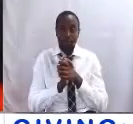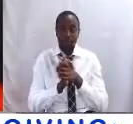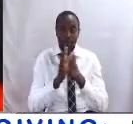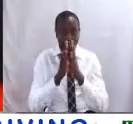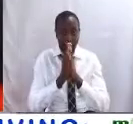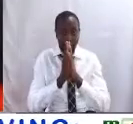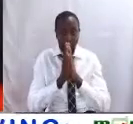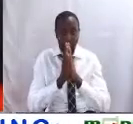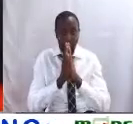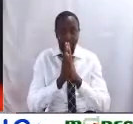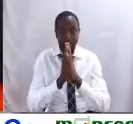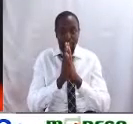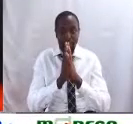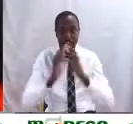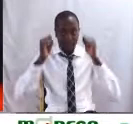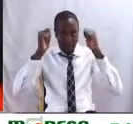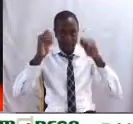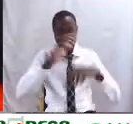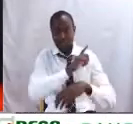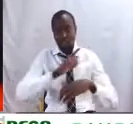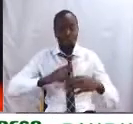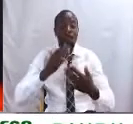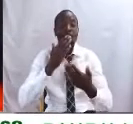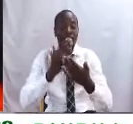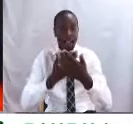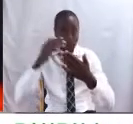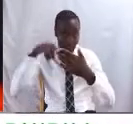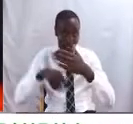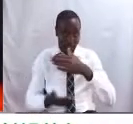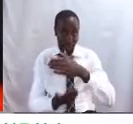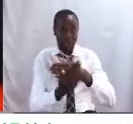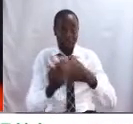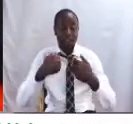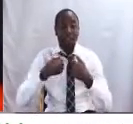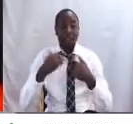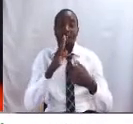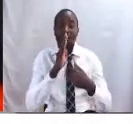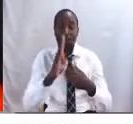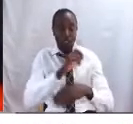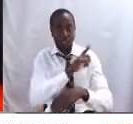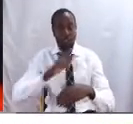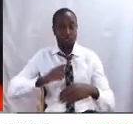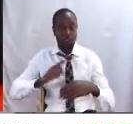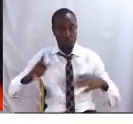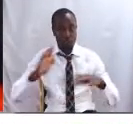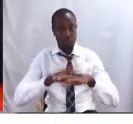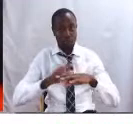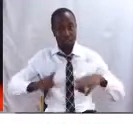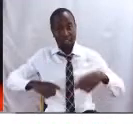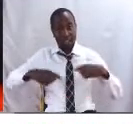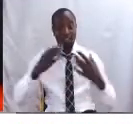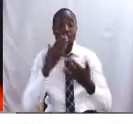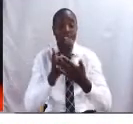Let's pray. Almighty Lord, we want to thank you this morning, for you have been Lord of our lives. We thank you for